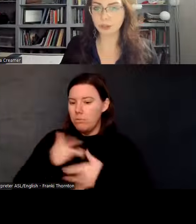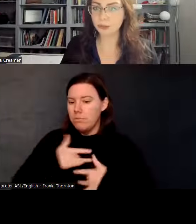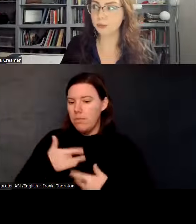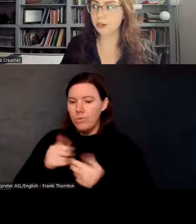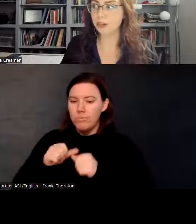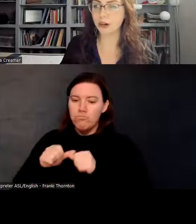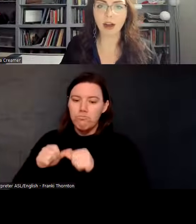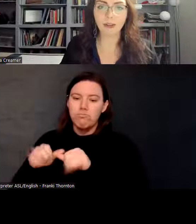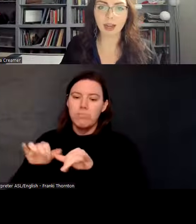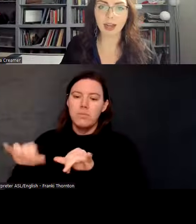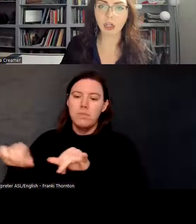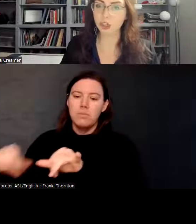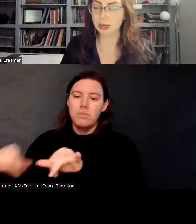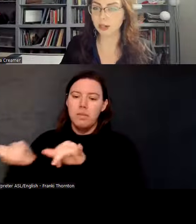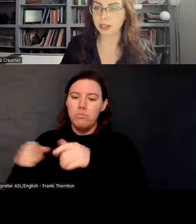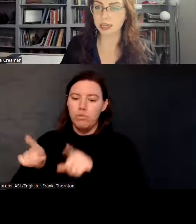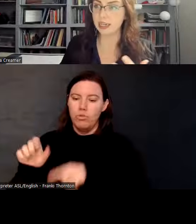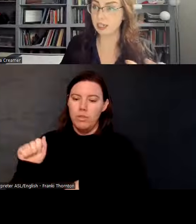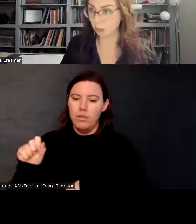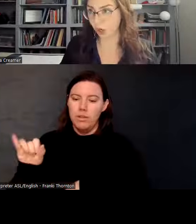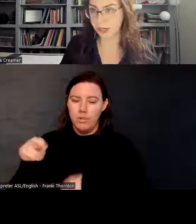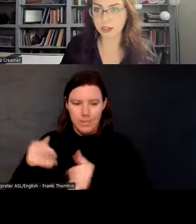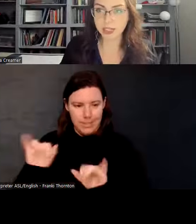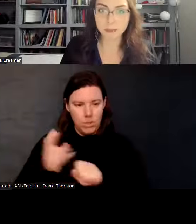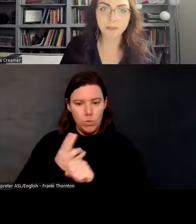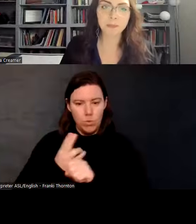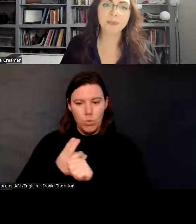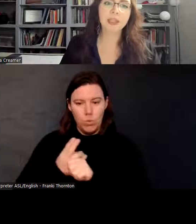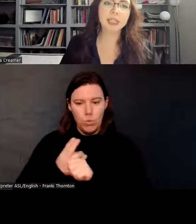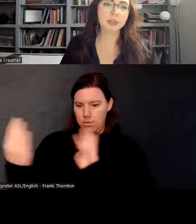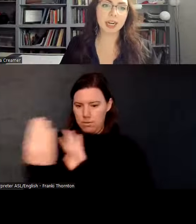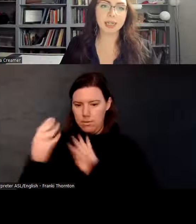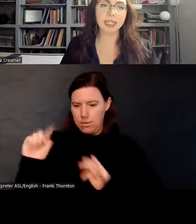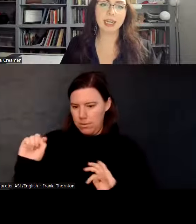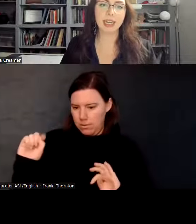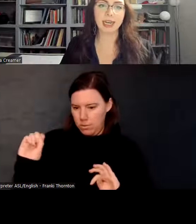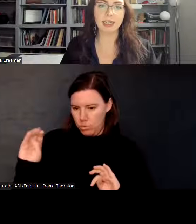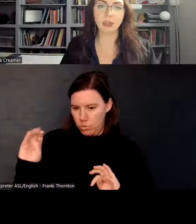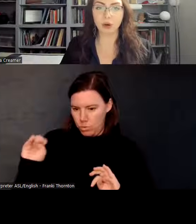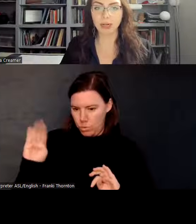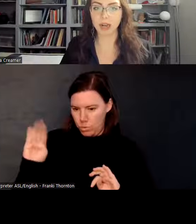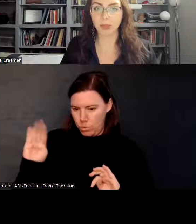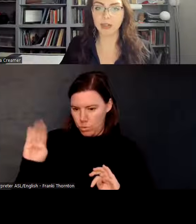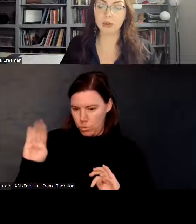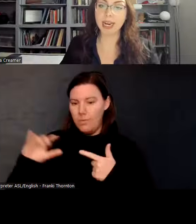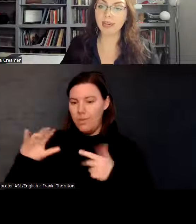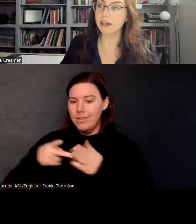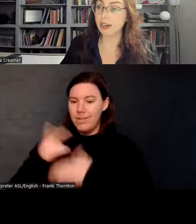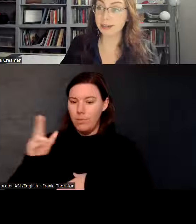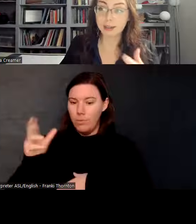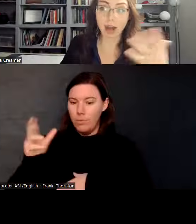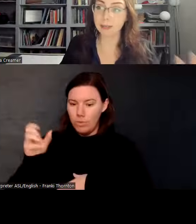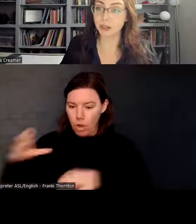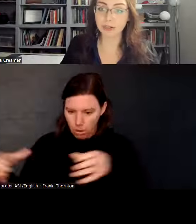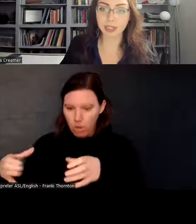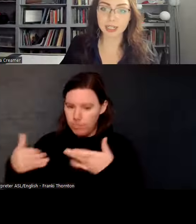vaulted tombs, sarcophagi, sherd burials, and double jar burials. Ceramics and adornment objects remained